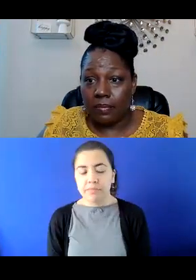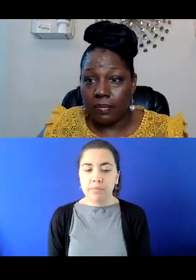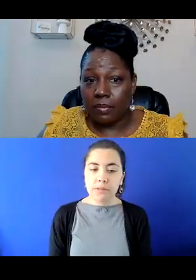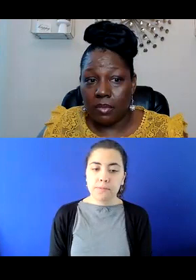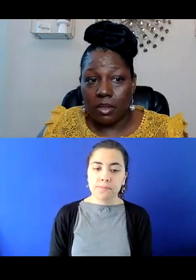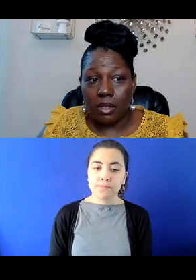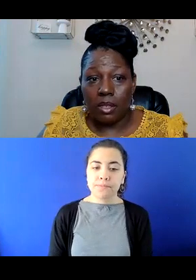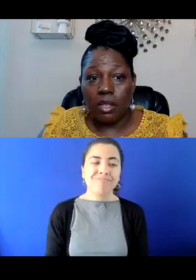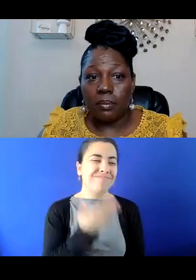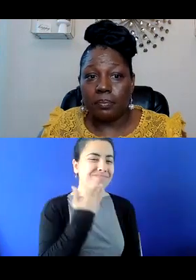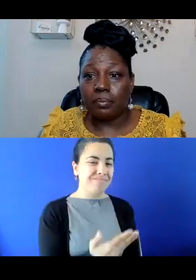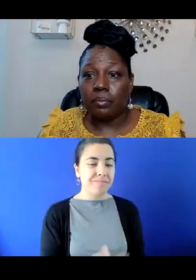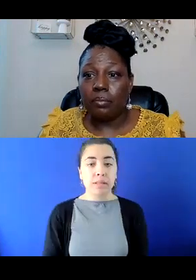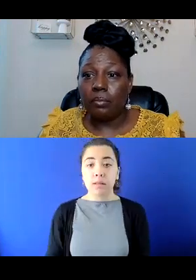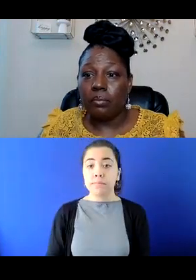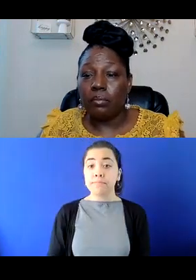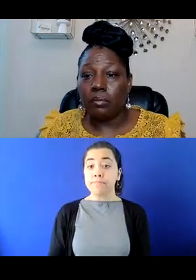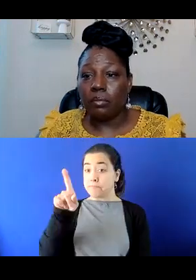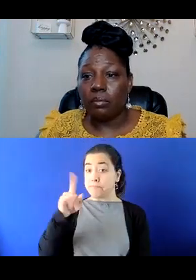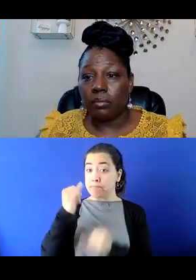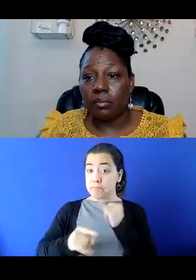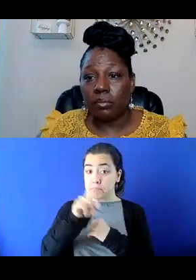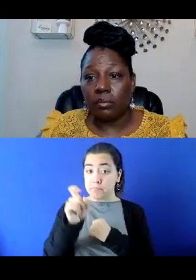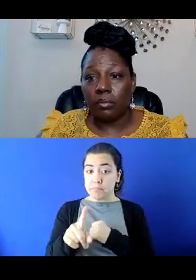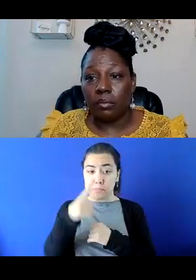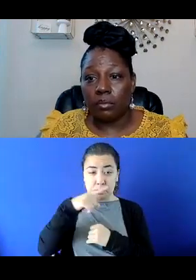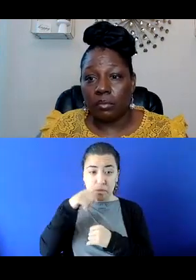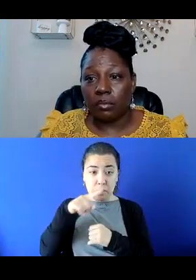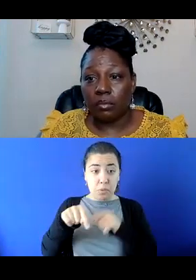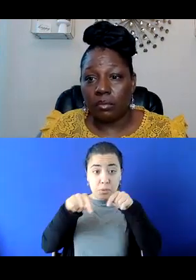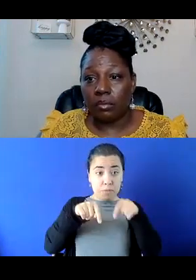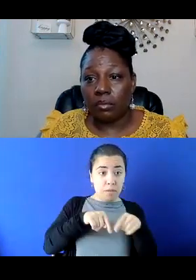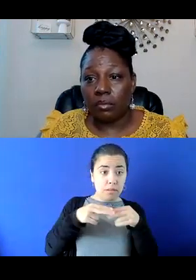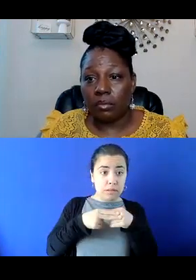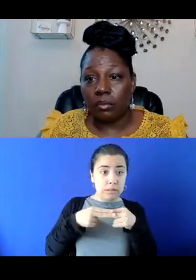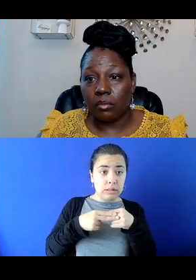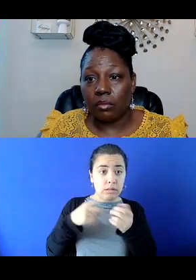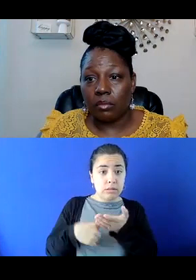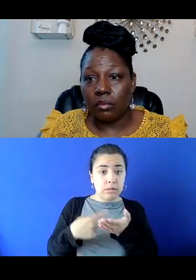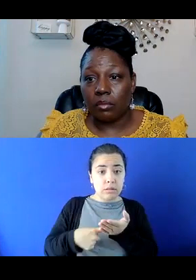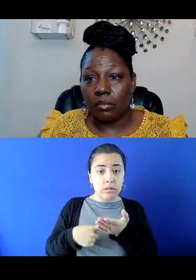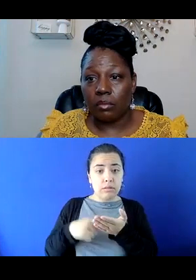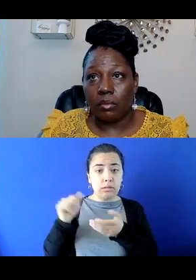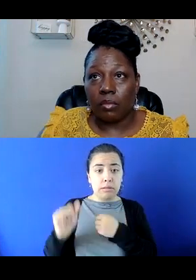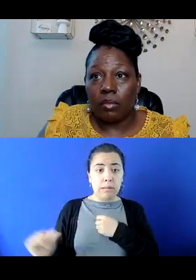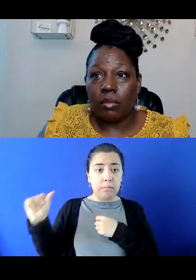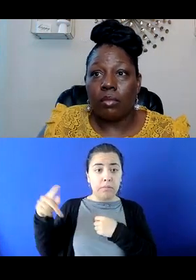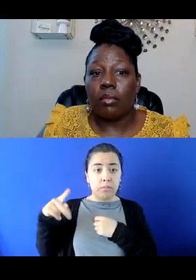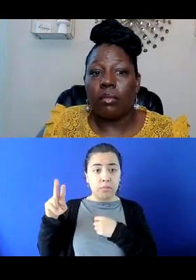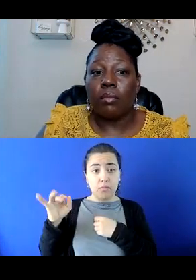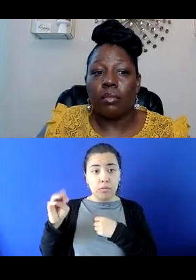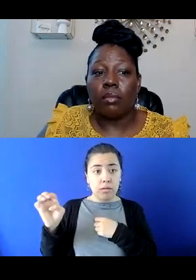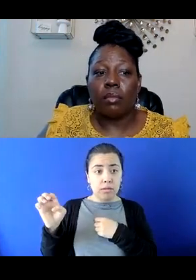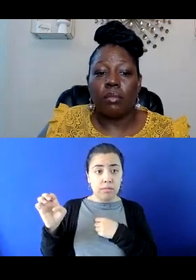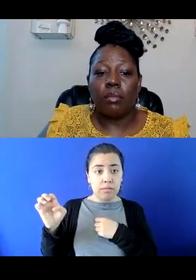Thank you very much. So one last request, if you could go back to the slide that talks about the Amazon Prime, they